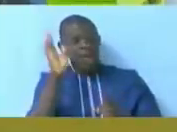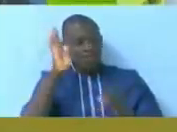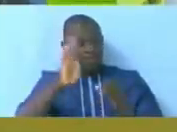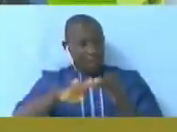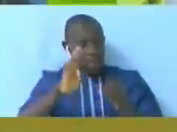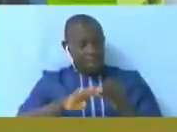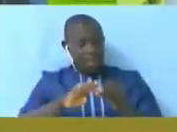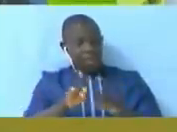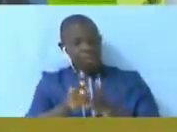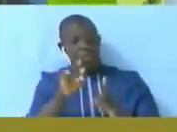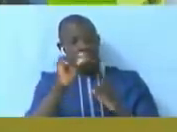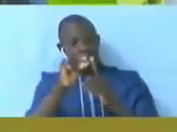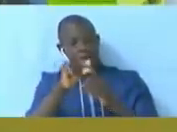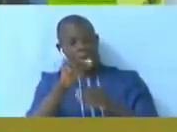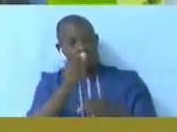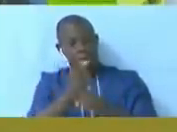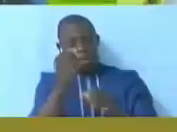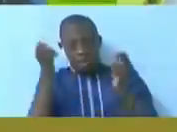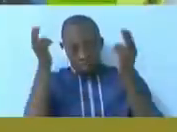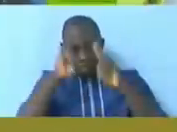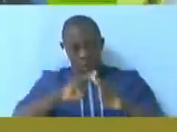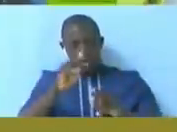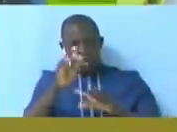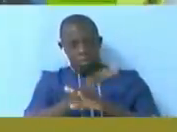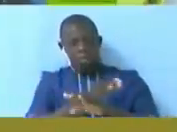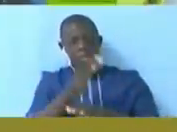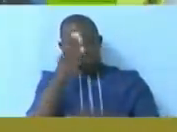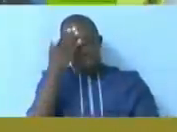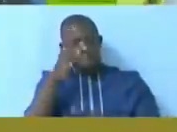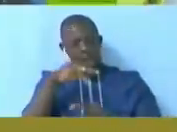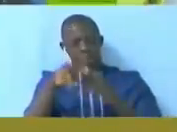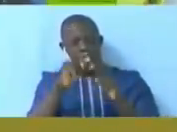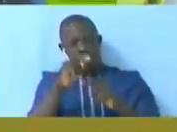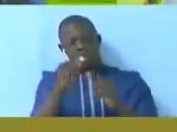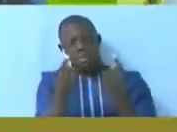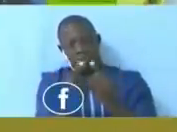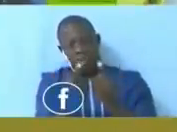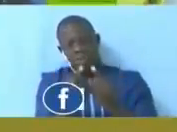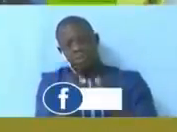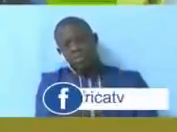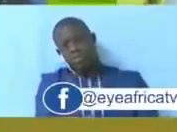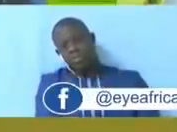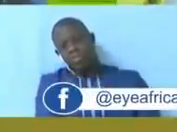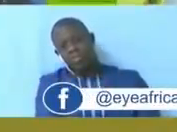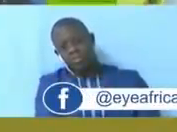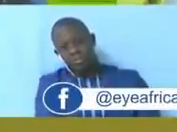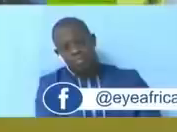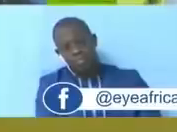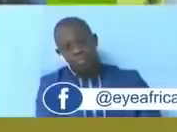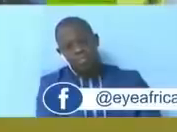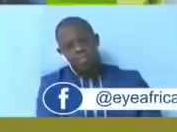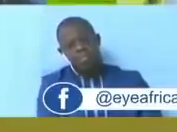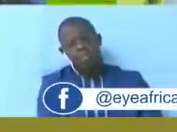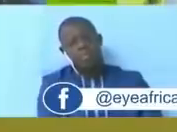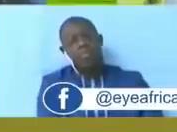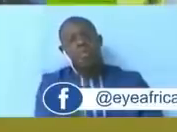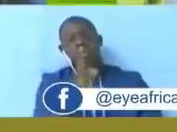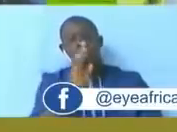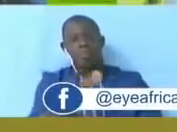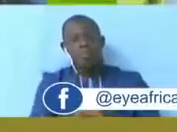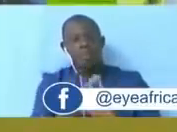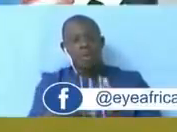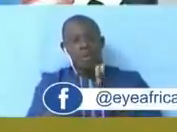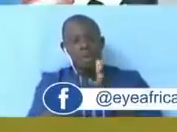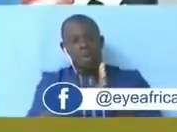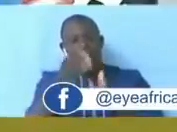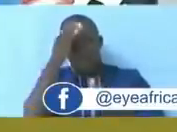ni ngono me yalon ko kitio ni me yalon ni akundu ko ni be findi la nyame ay do man ni so sere ako ni ngono. Who was the head of the army at that time?